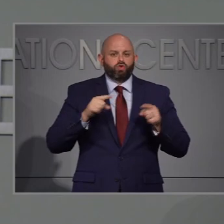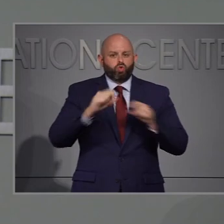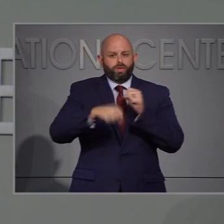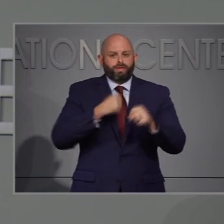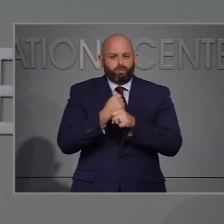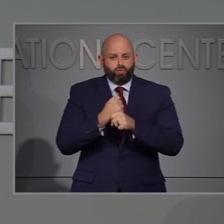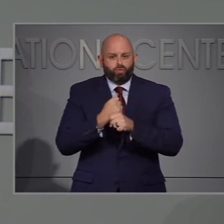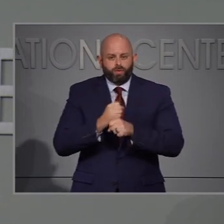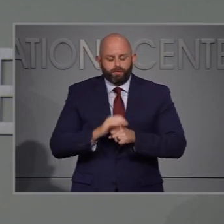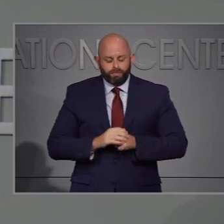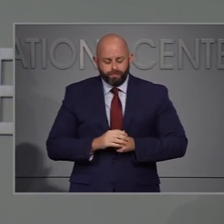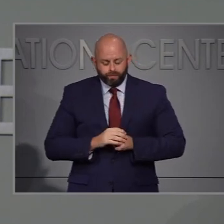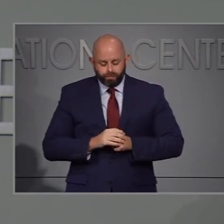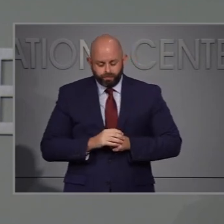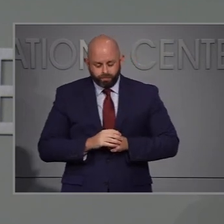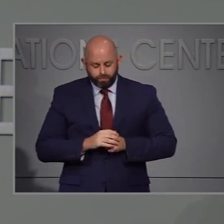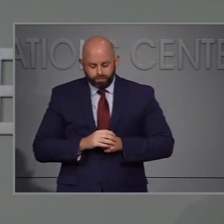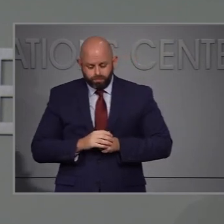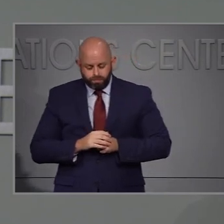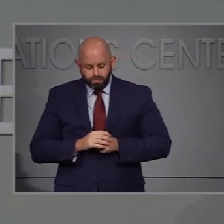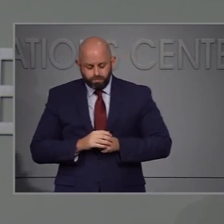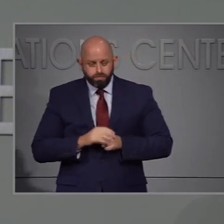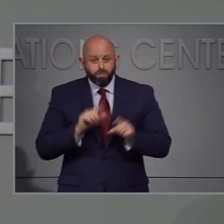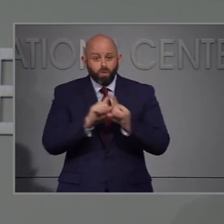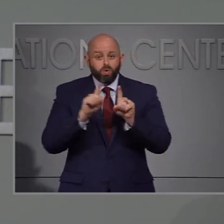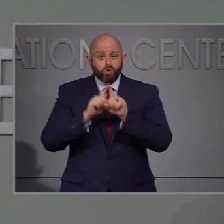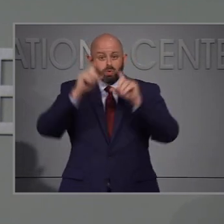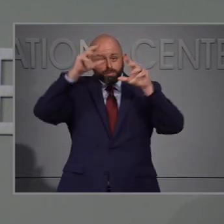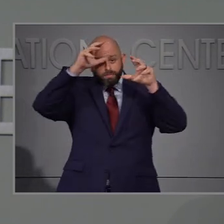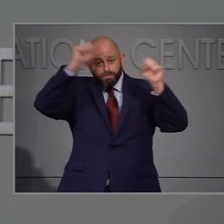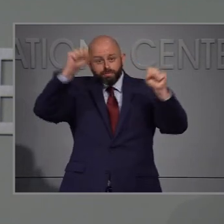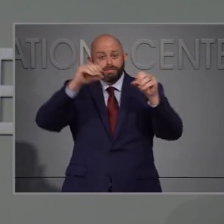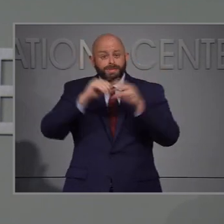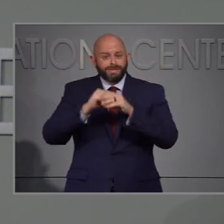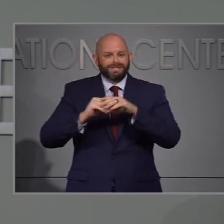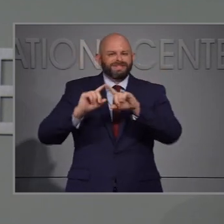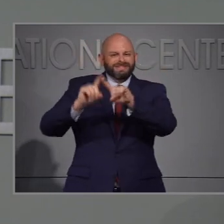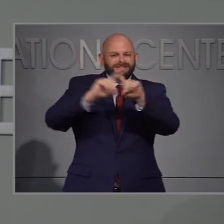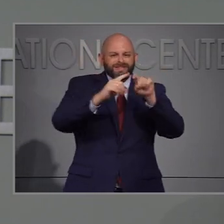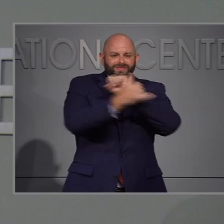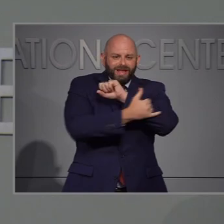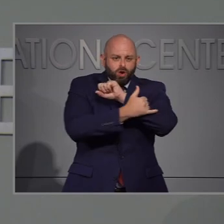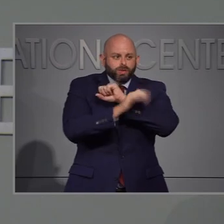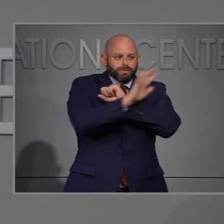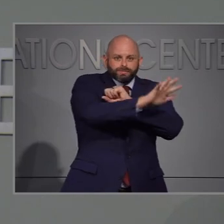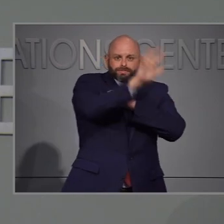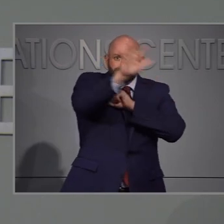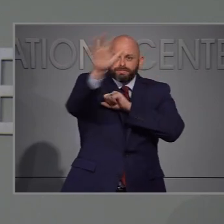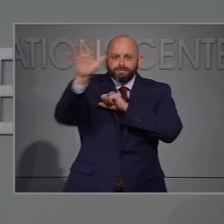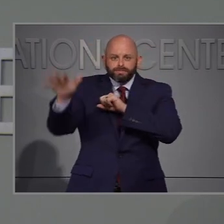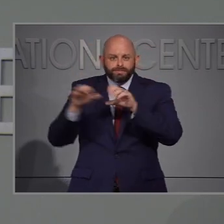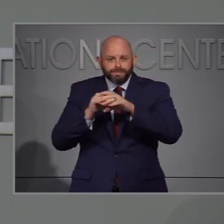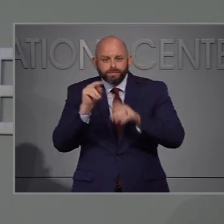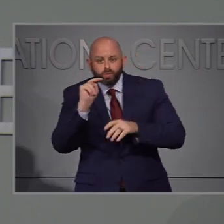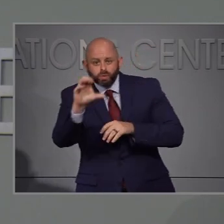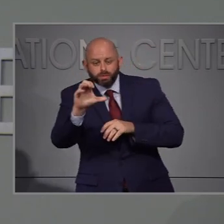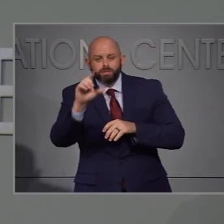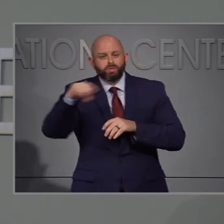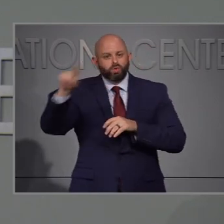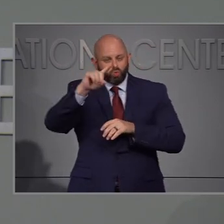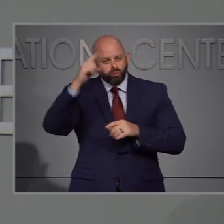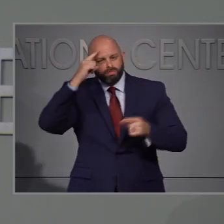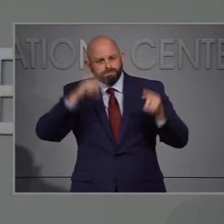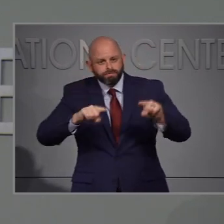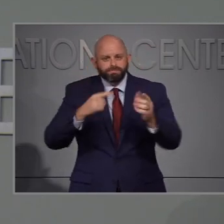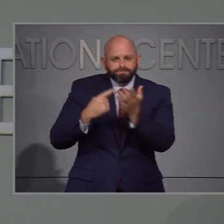Finally, I want to thank our superintendents and all education leaders for developing thoughtful,